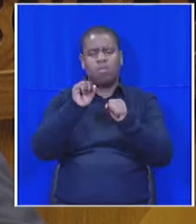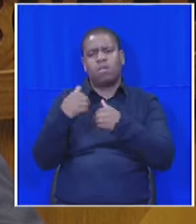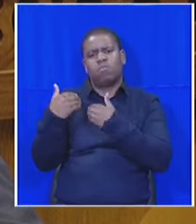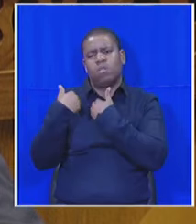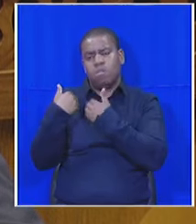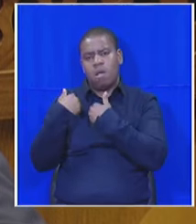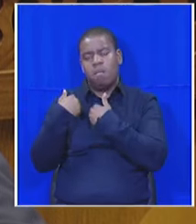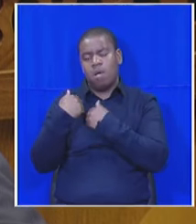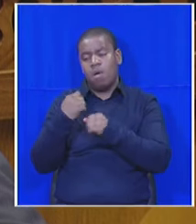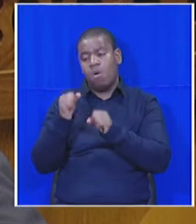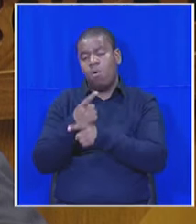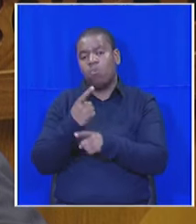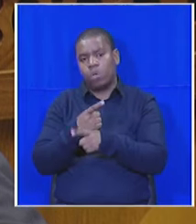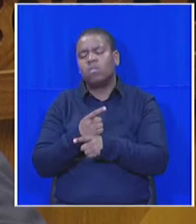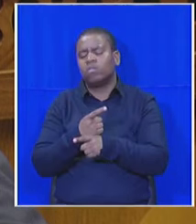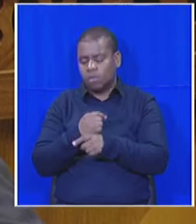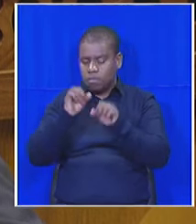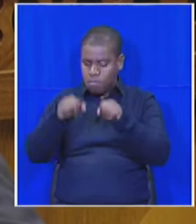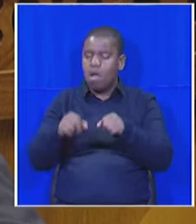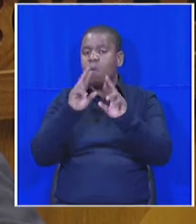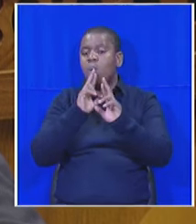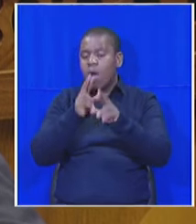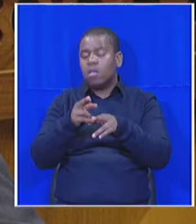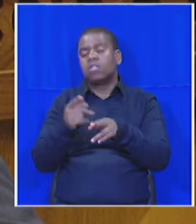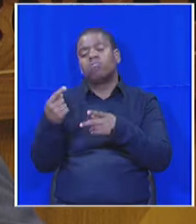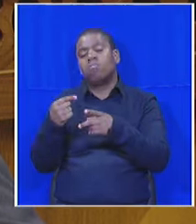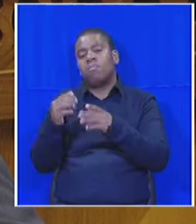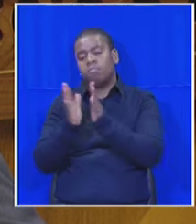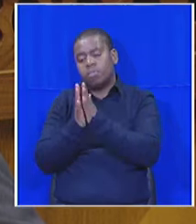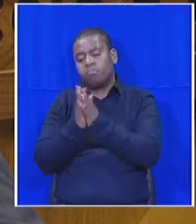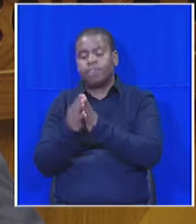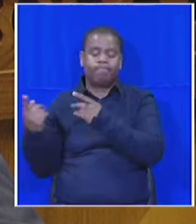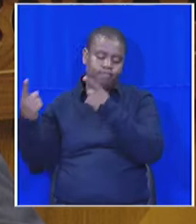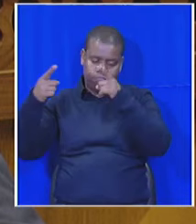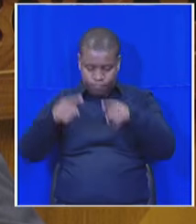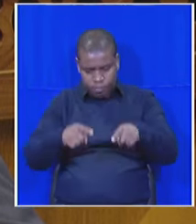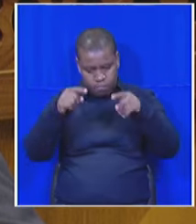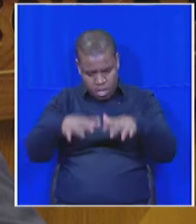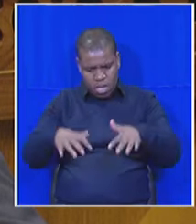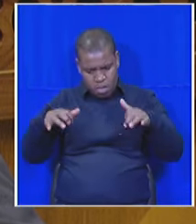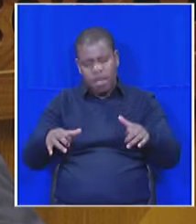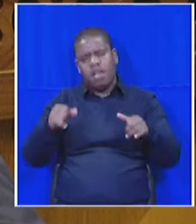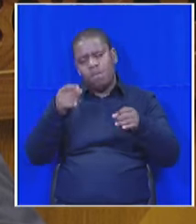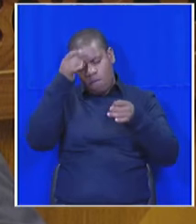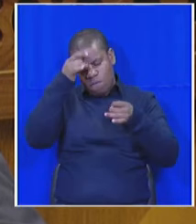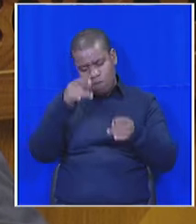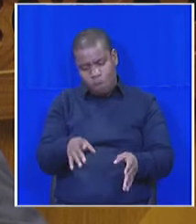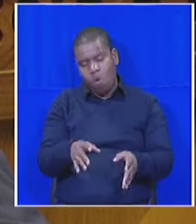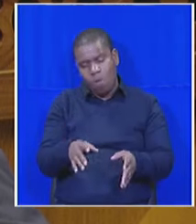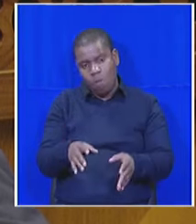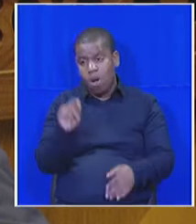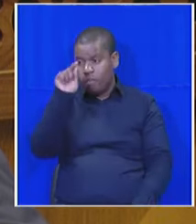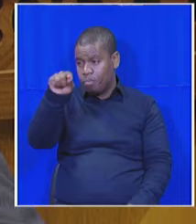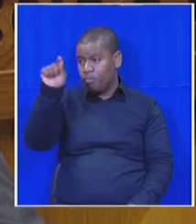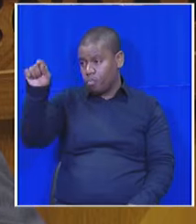die belastingbetalers van Suid-Afrika. En u moet nou nie 'n ou Chang Bali minister word as u nie die vraag kan beantwoord nie, because